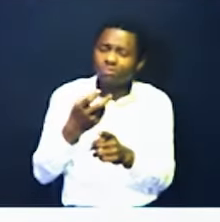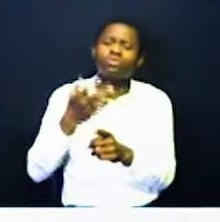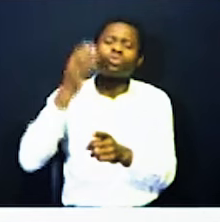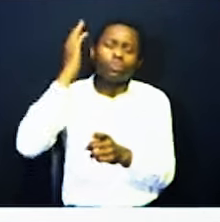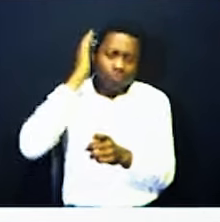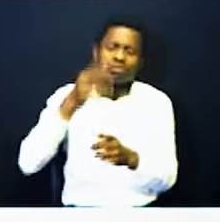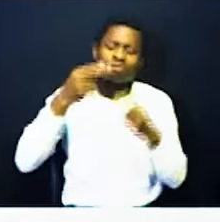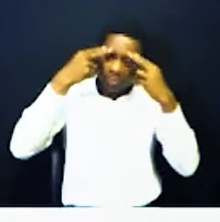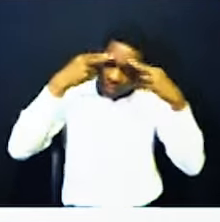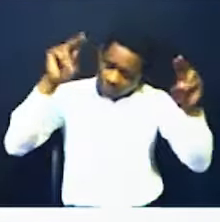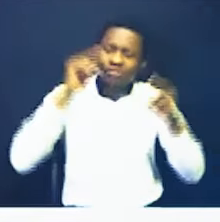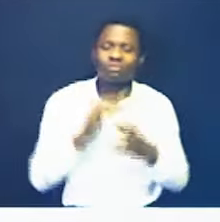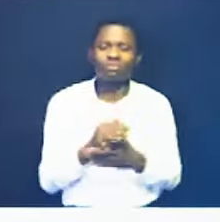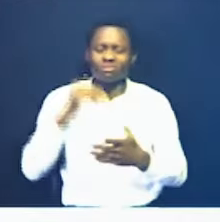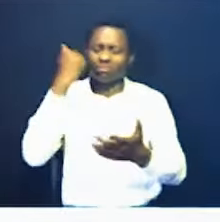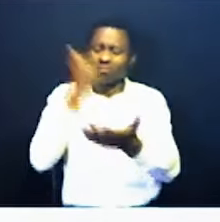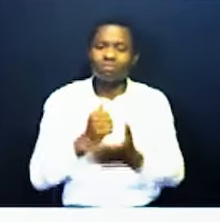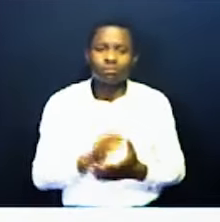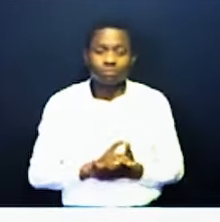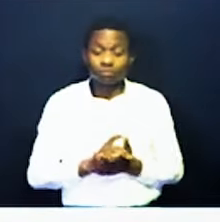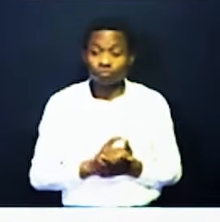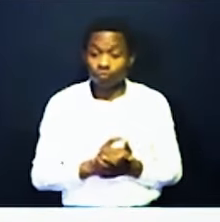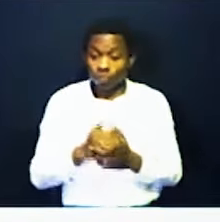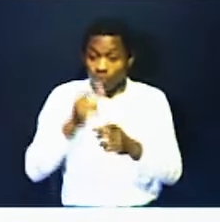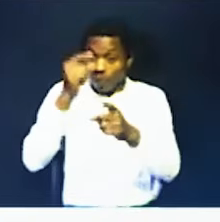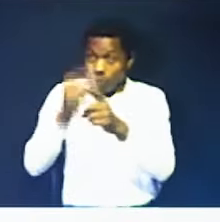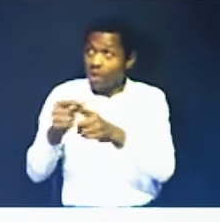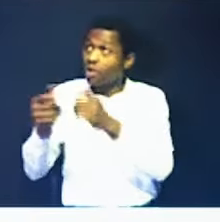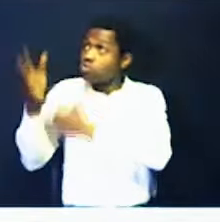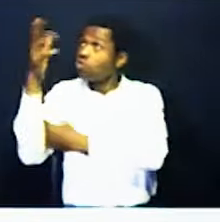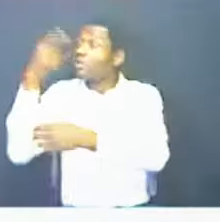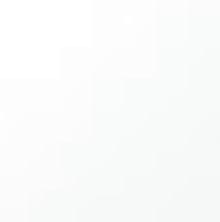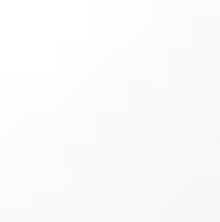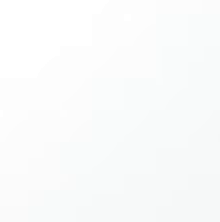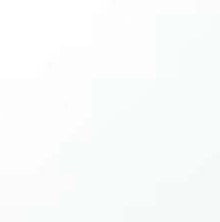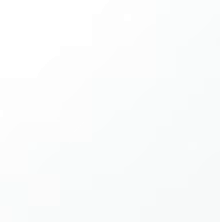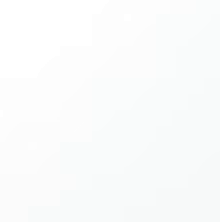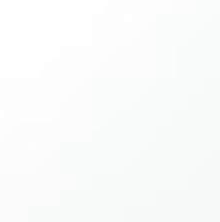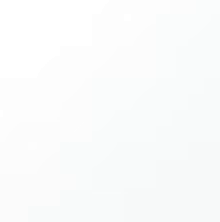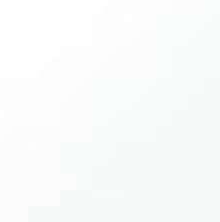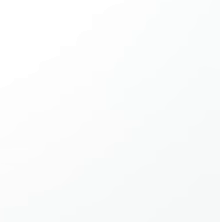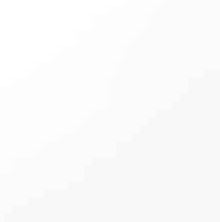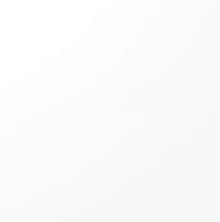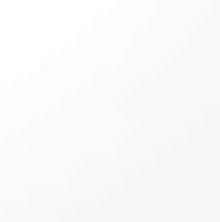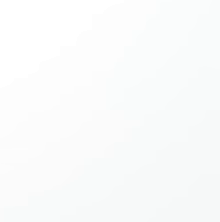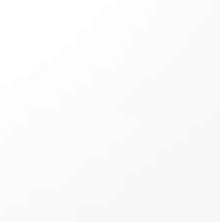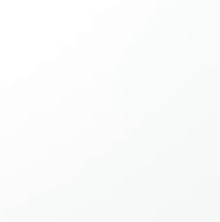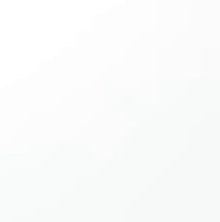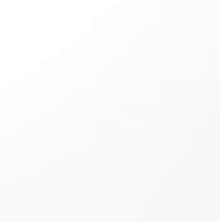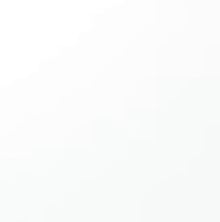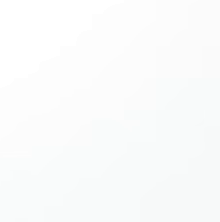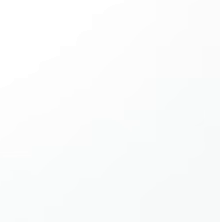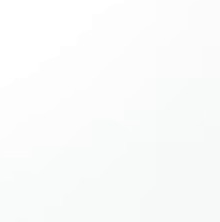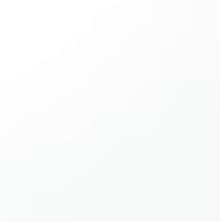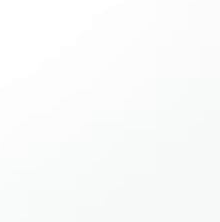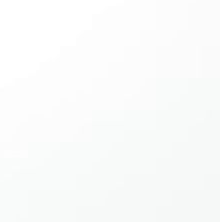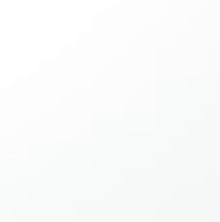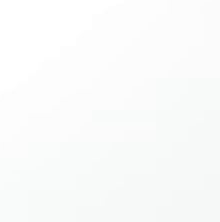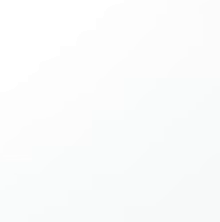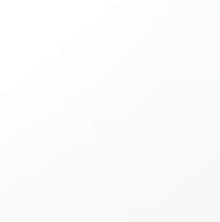surely prevail. The word he has spoken shall surely